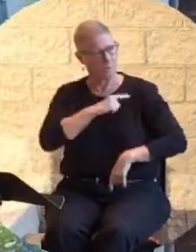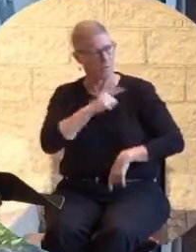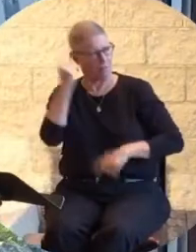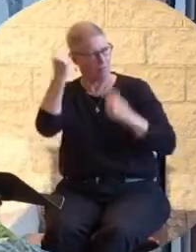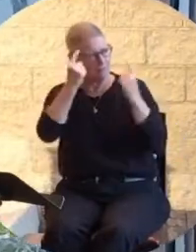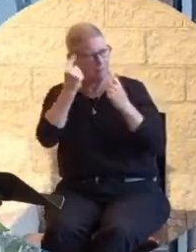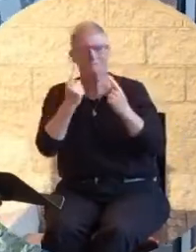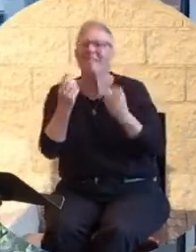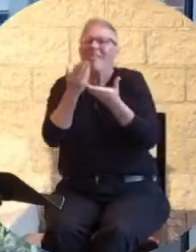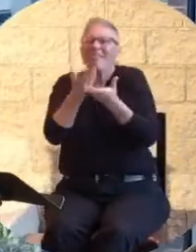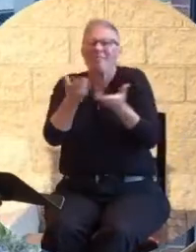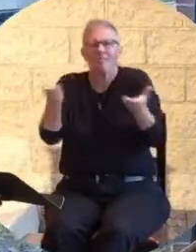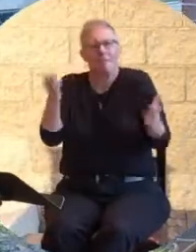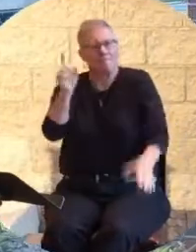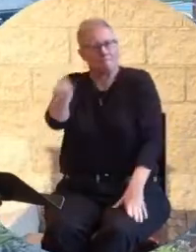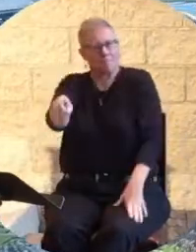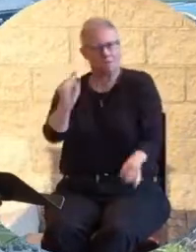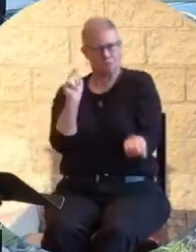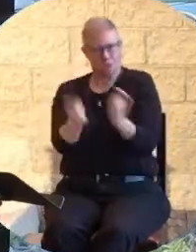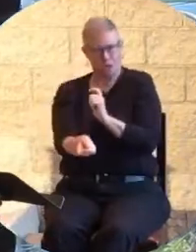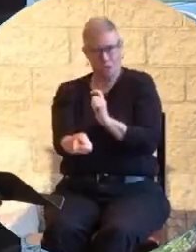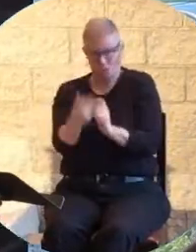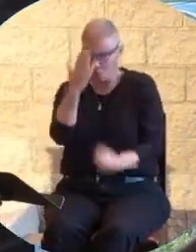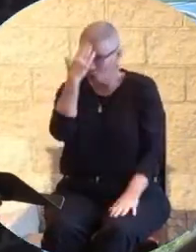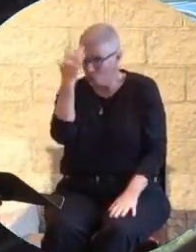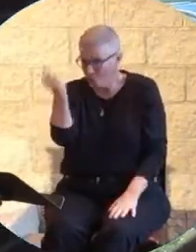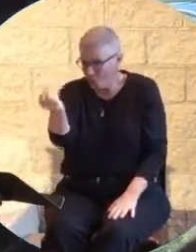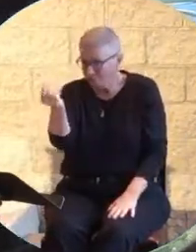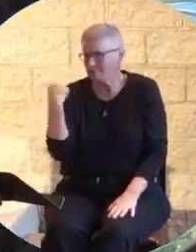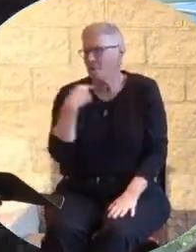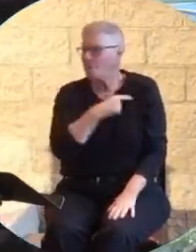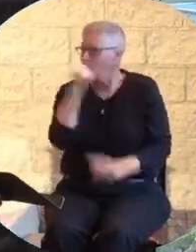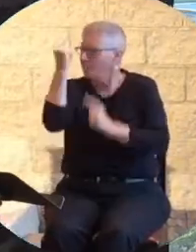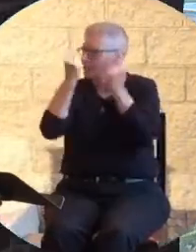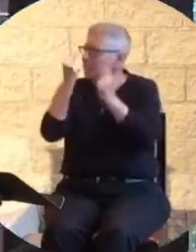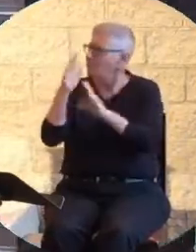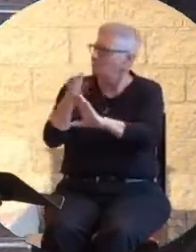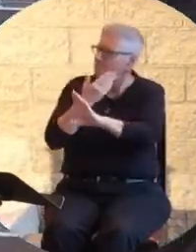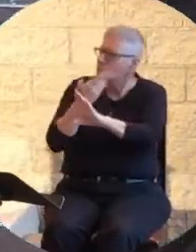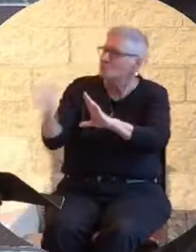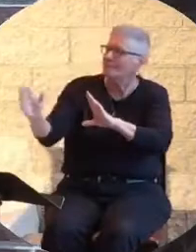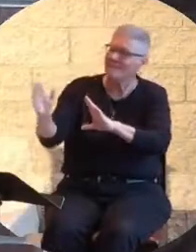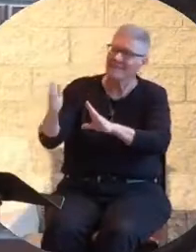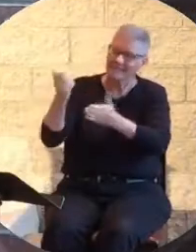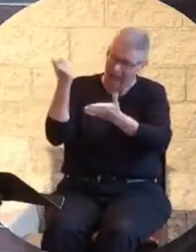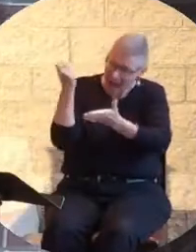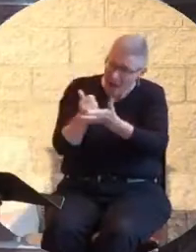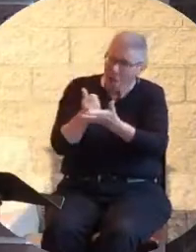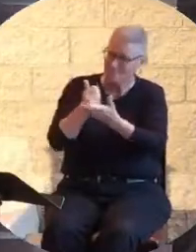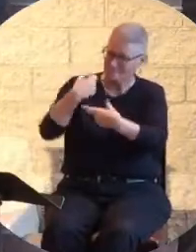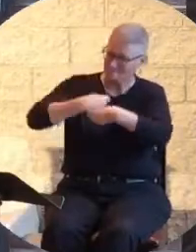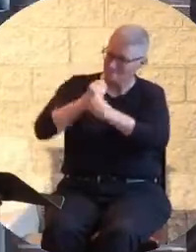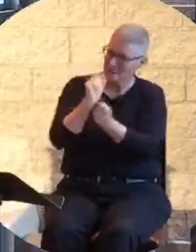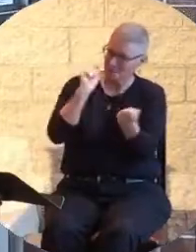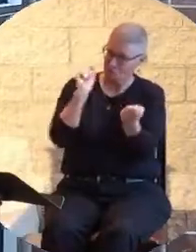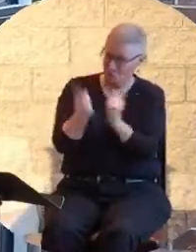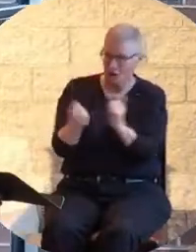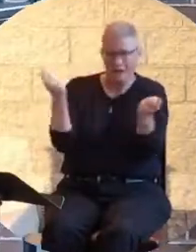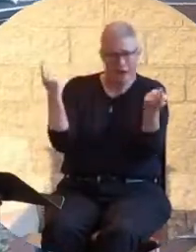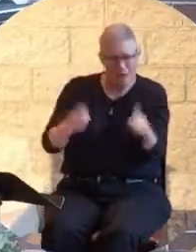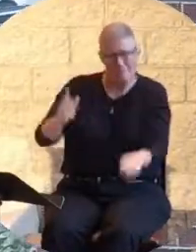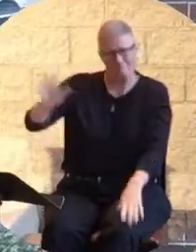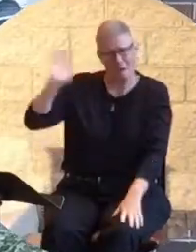what? We're looking at the music that helped to create that change in the 50s, in the 60s, 70s,